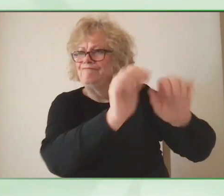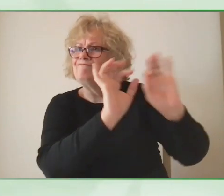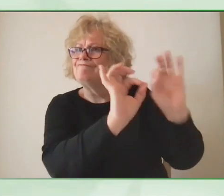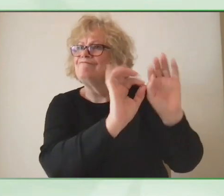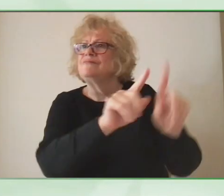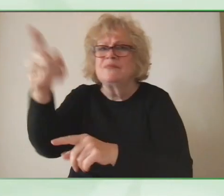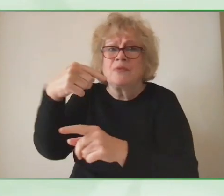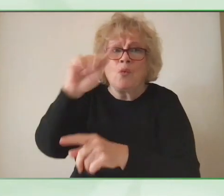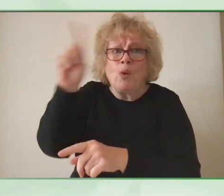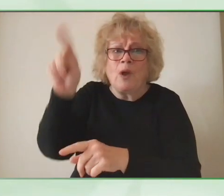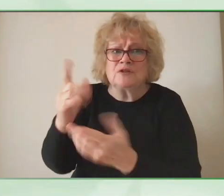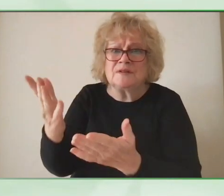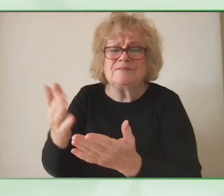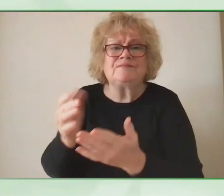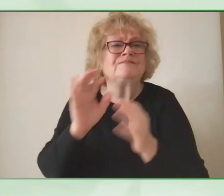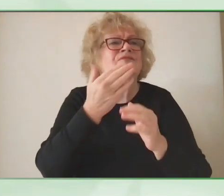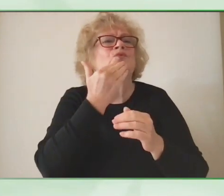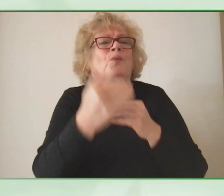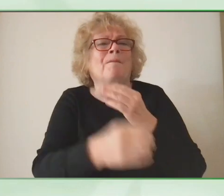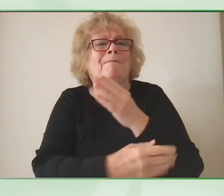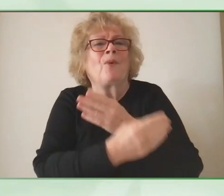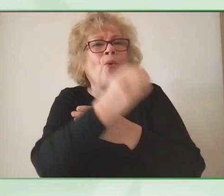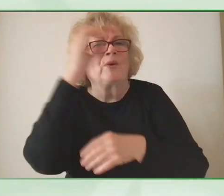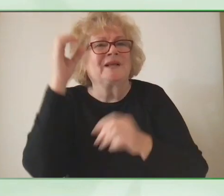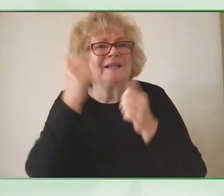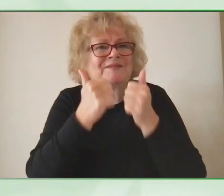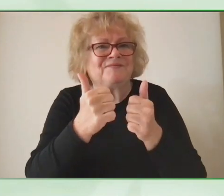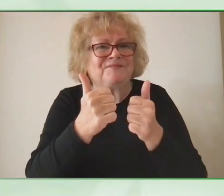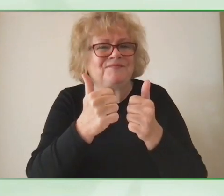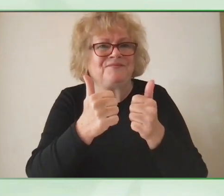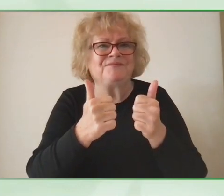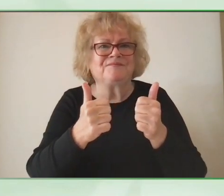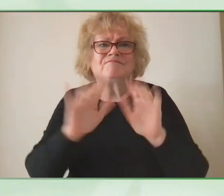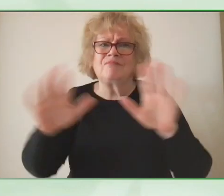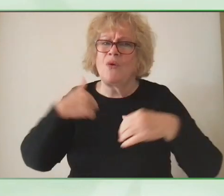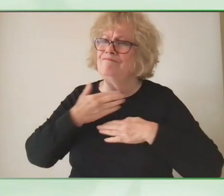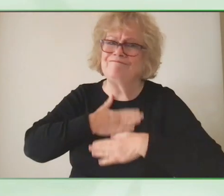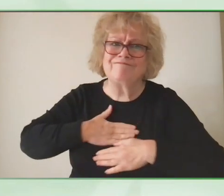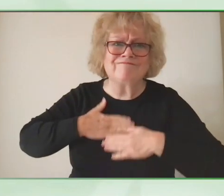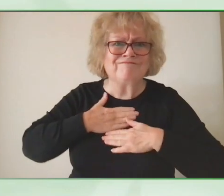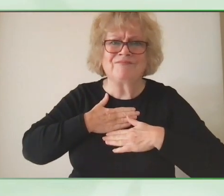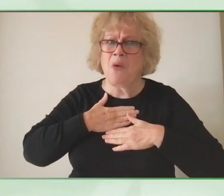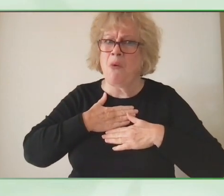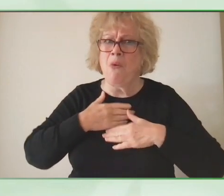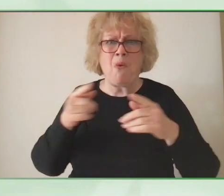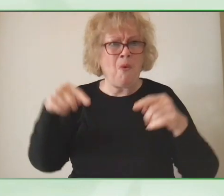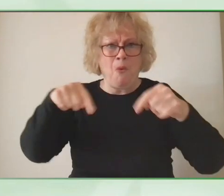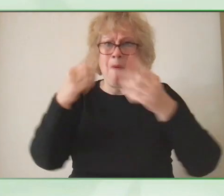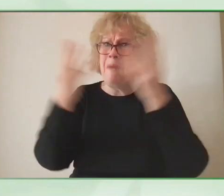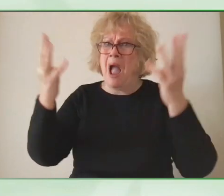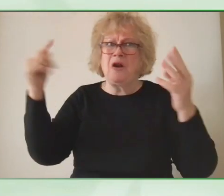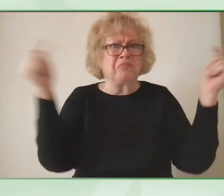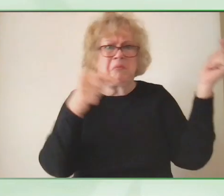what everyone's thoughts are on how funding, approaches to funding can be improved to focus on